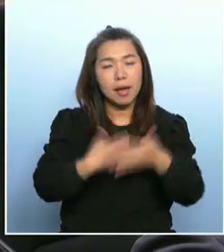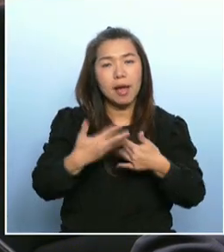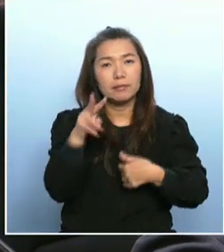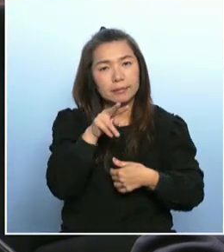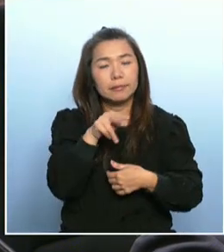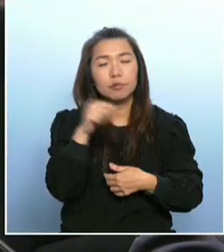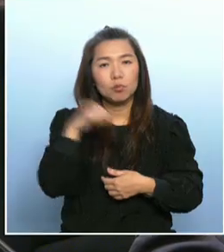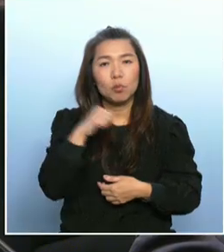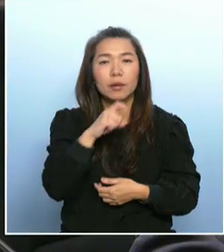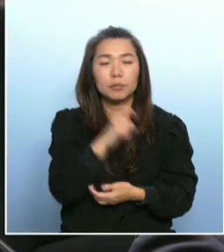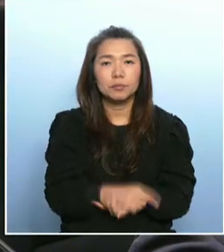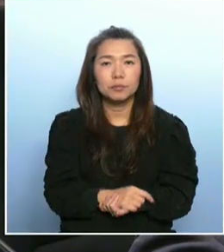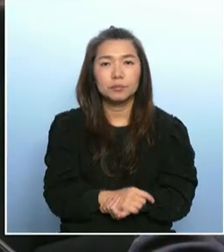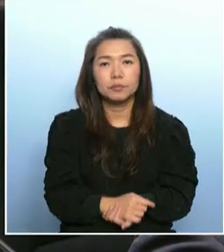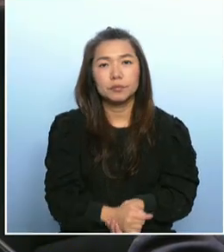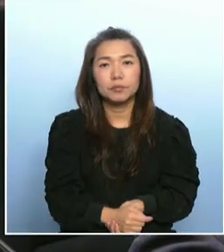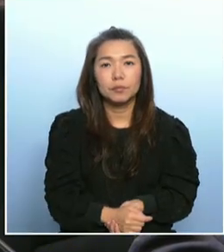patients.